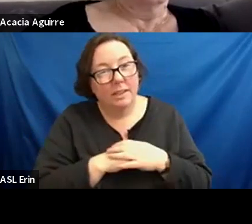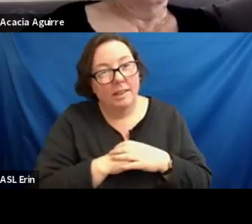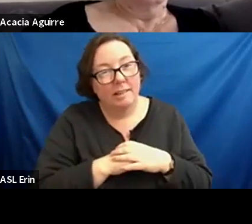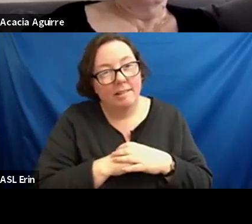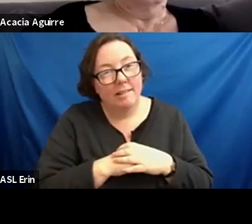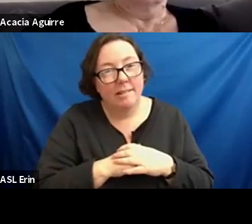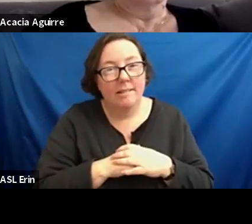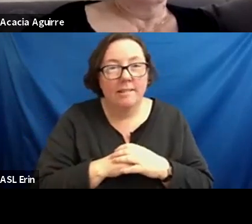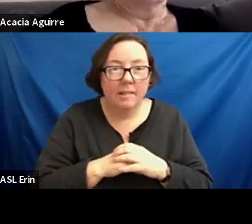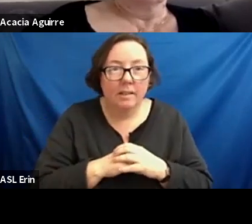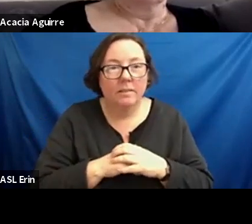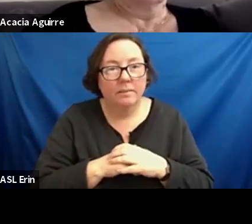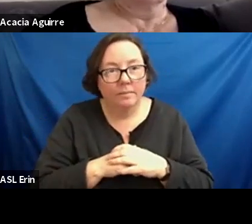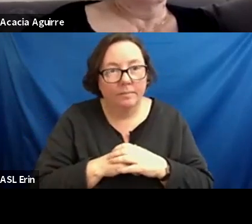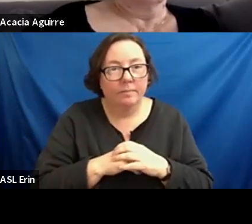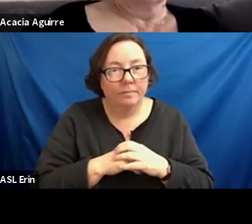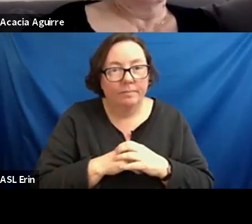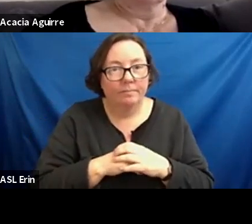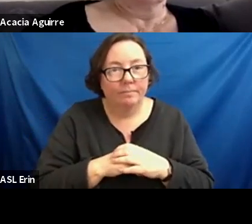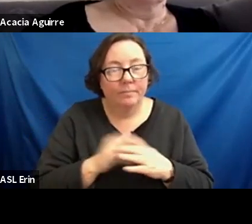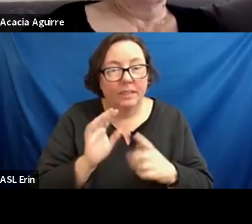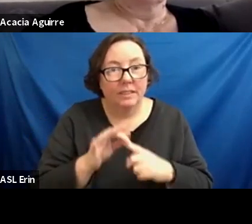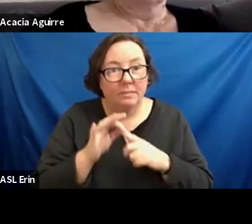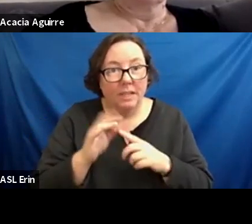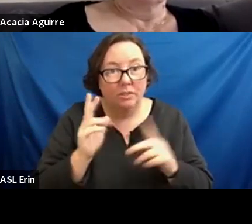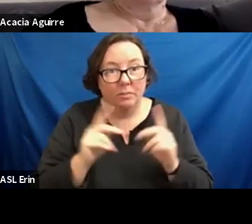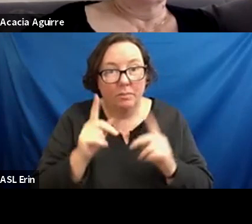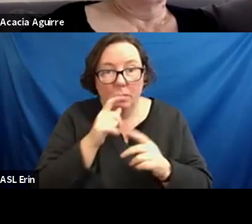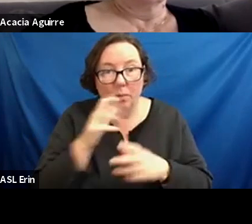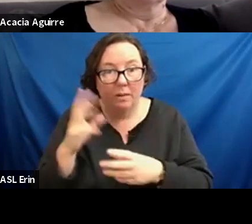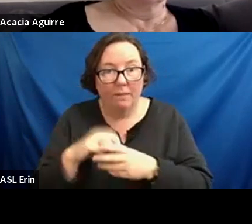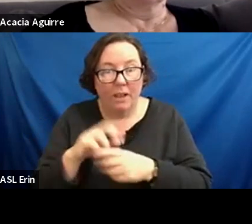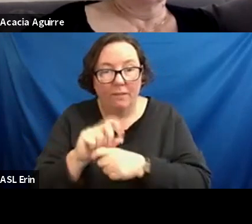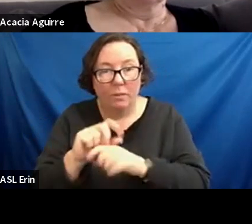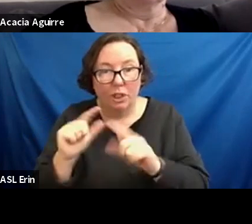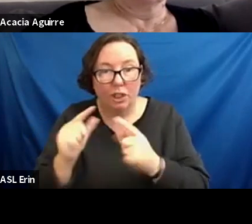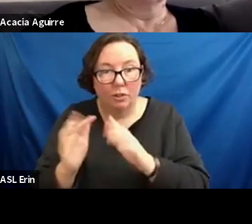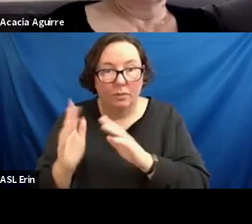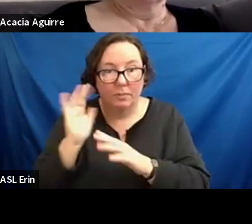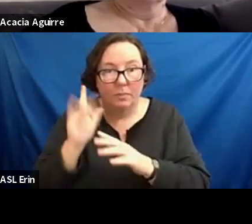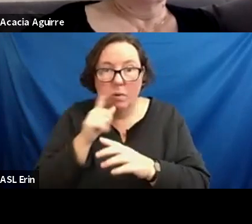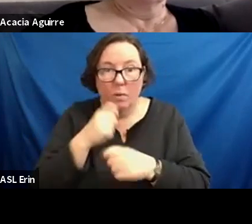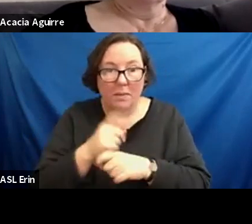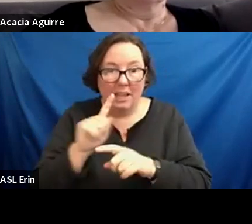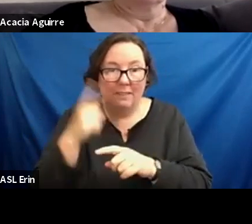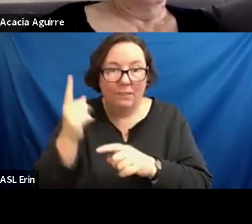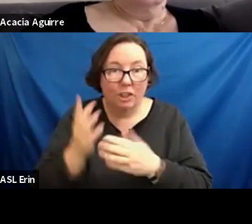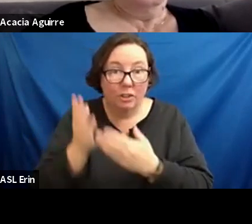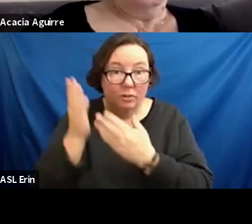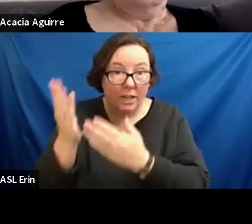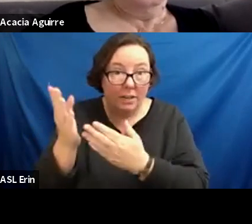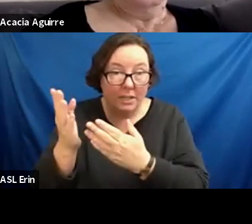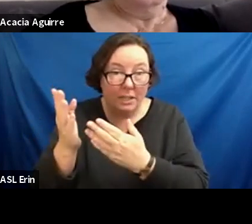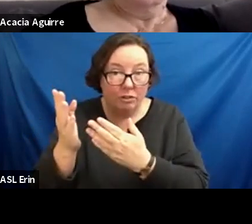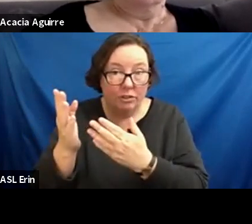how do we feel, especially those who were on the working group initially that made the first recommendation?